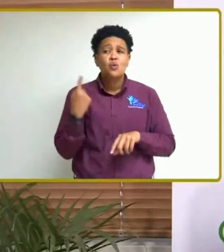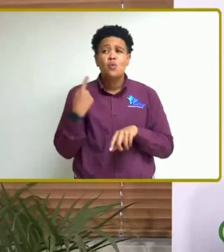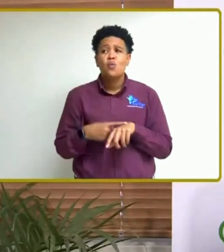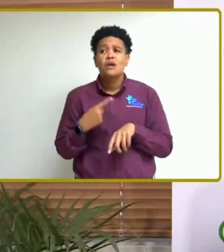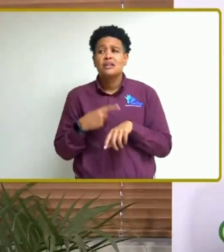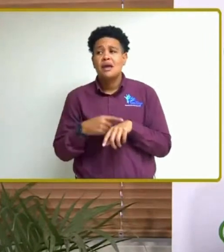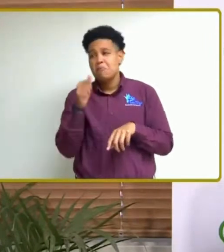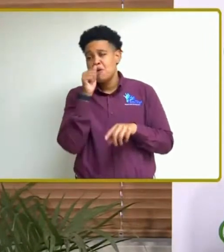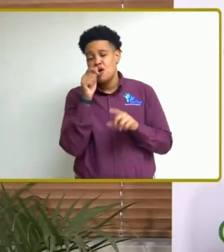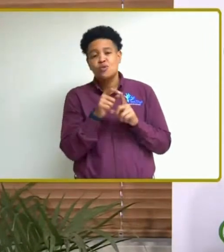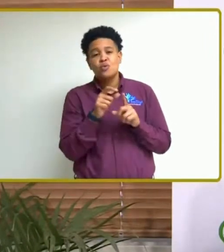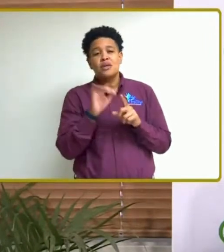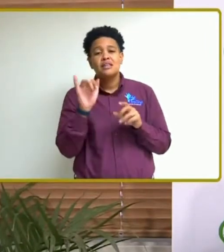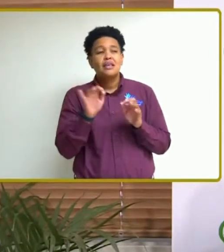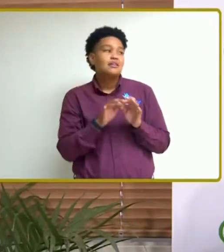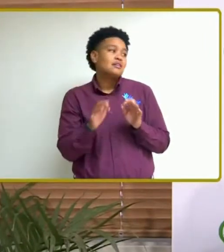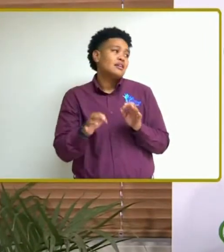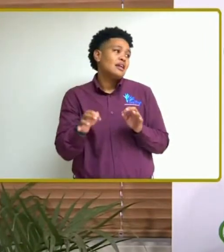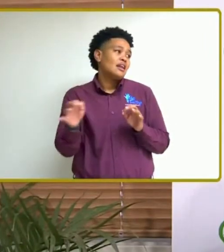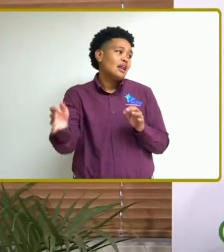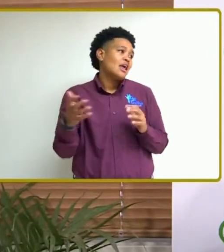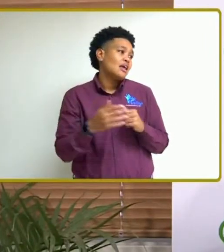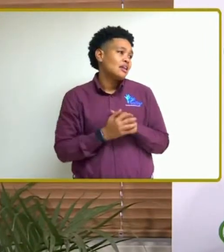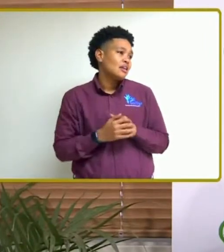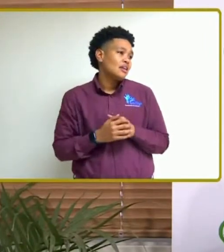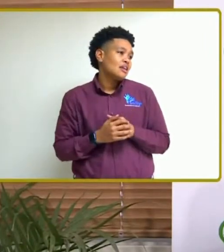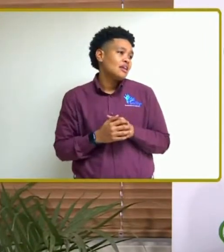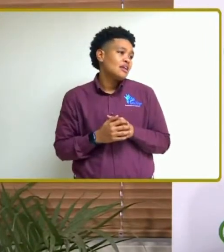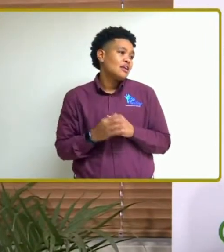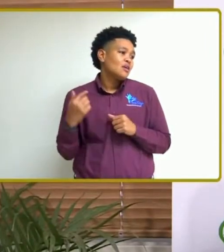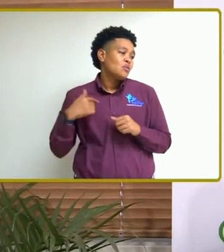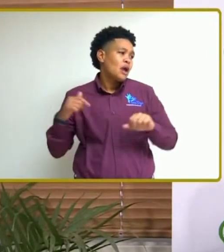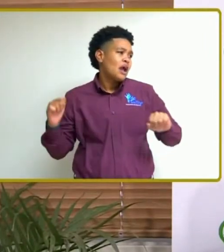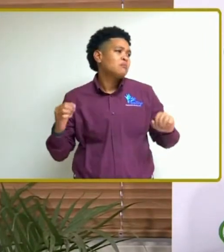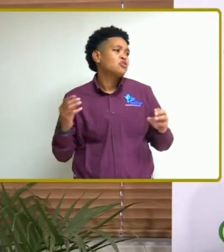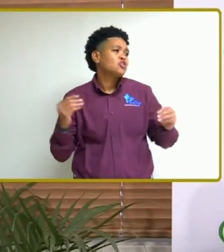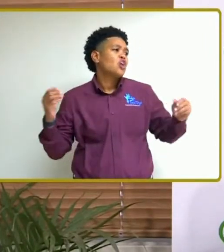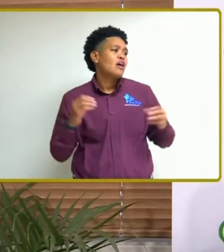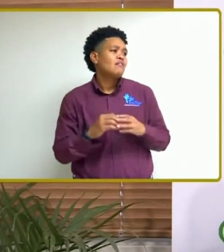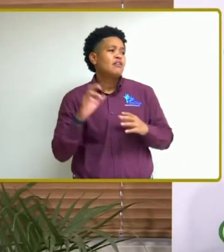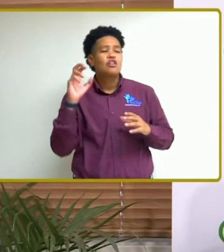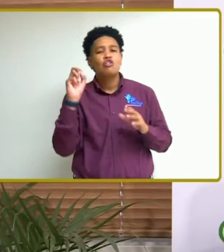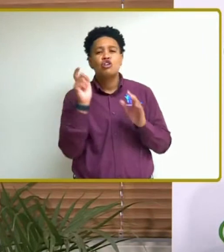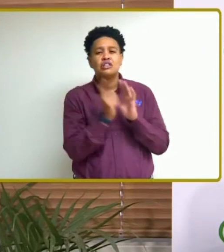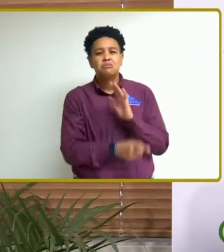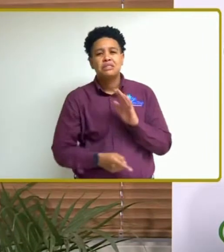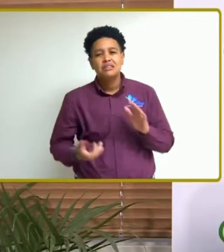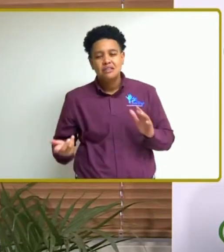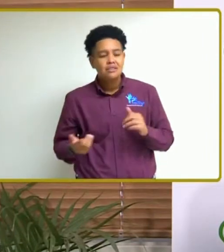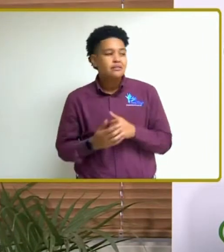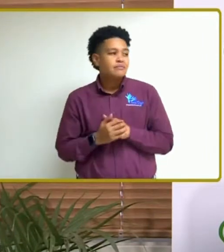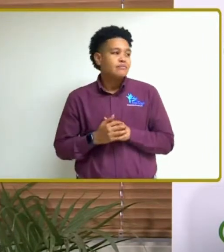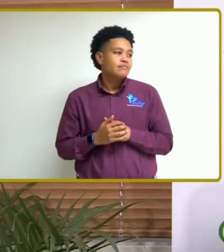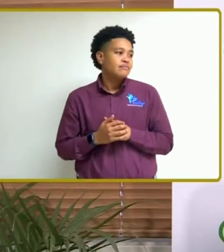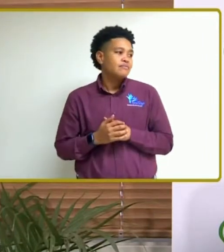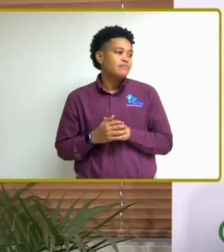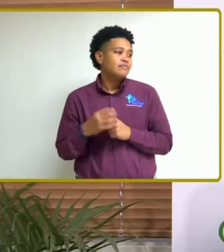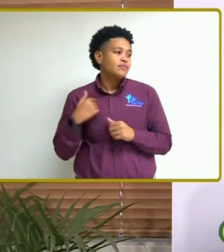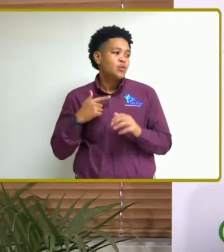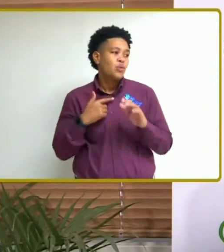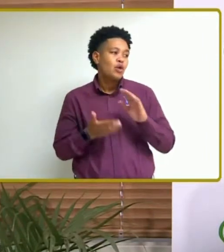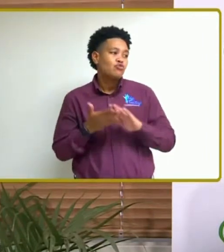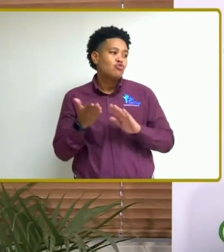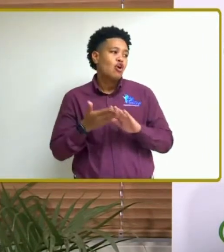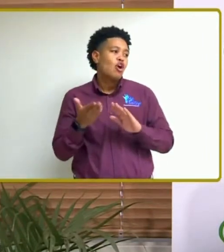that was delayed, we were able to resolve that within 30 minutes, and we were up and